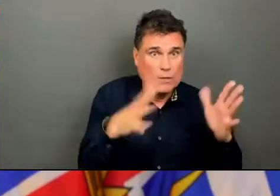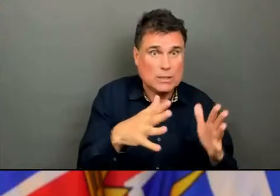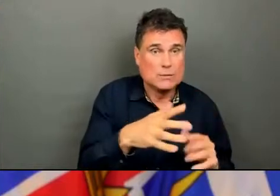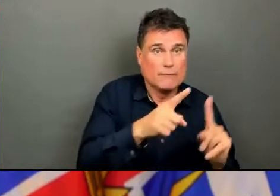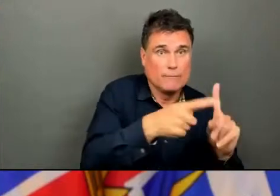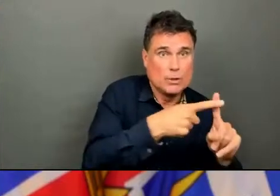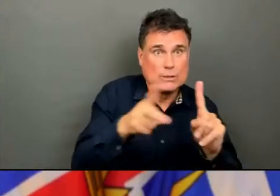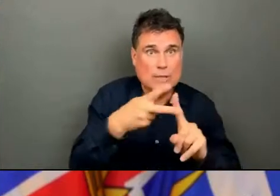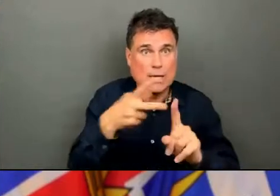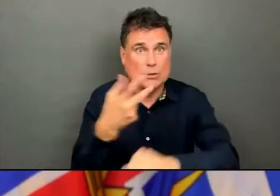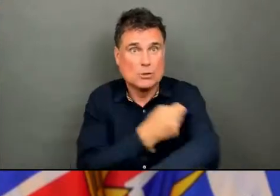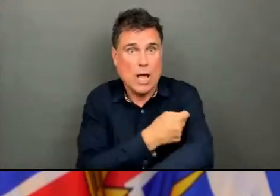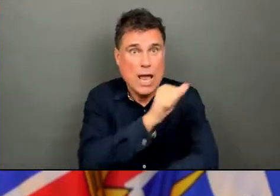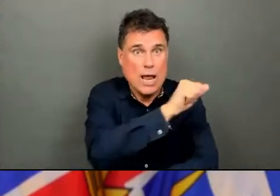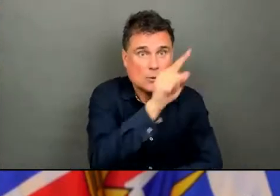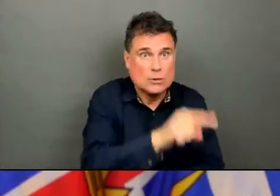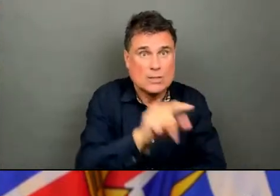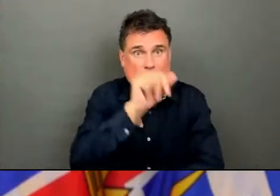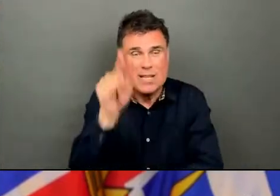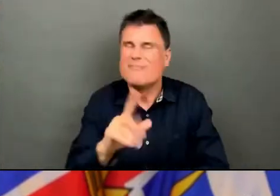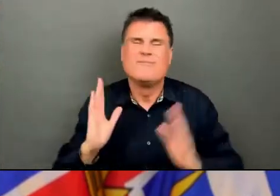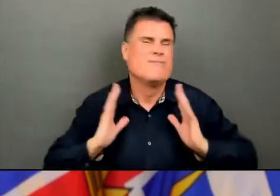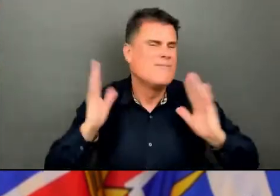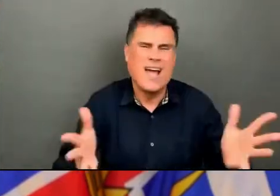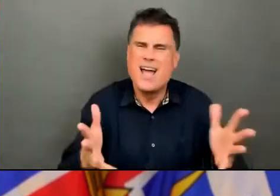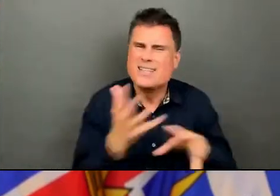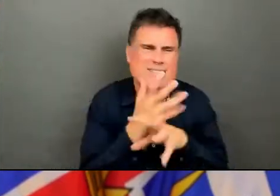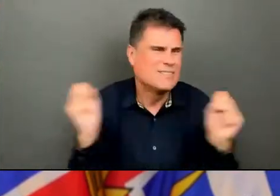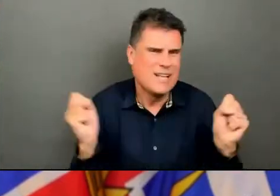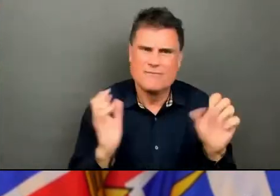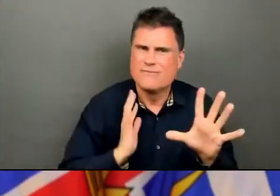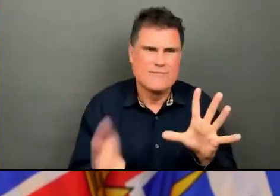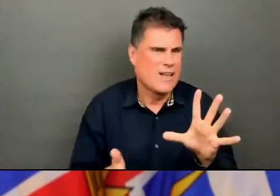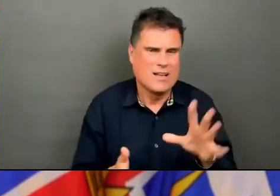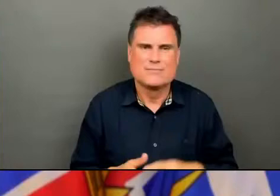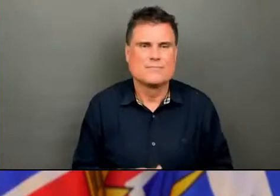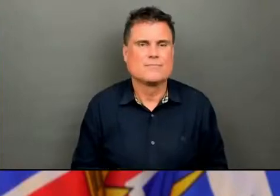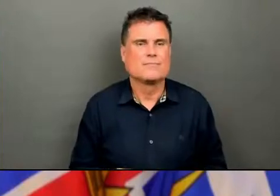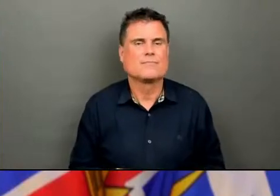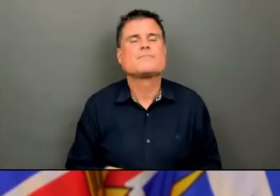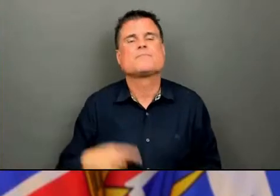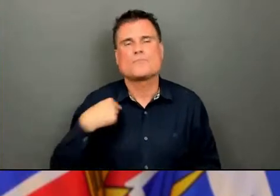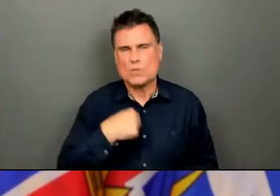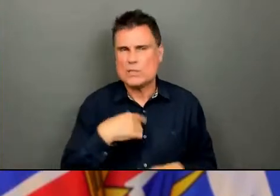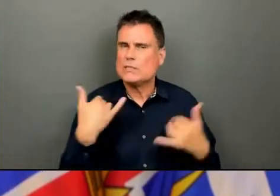you got a safe and effective vaccine, and that we will be monitoring that effectiveness over